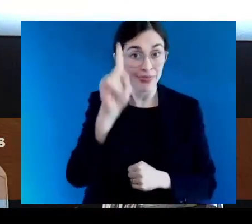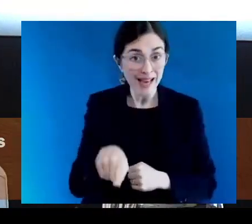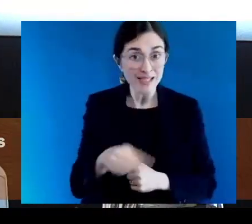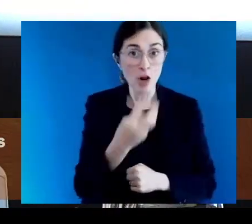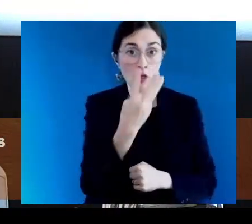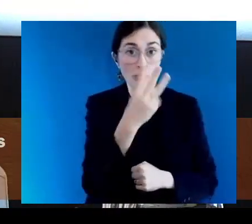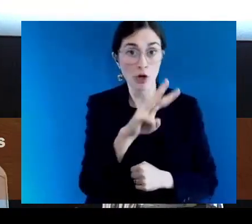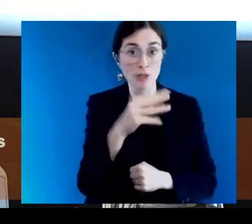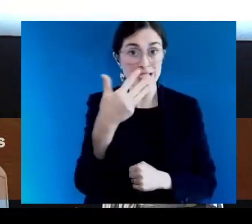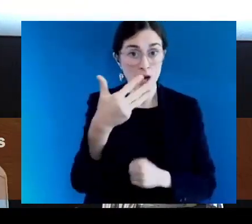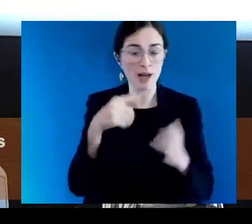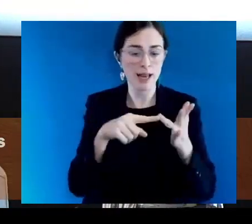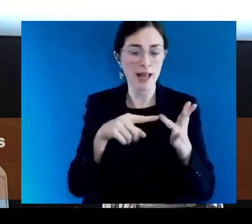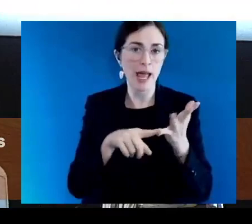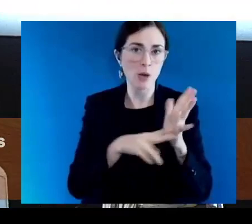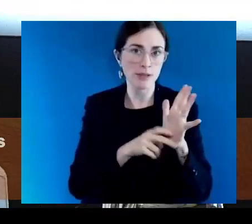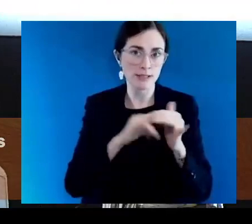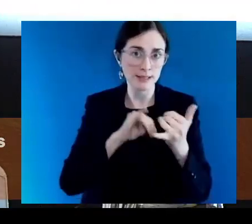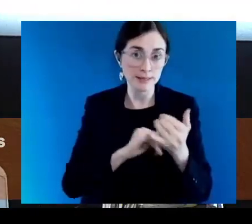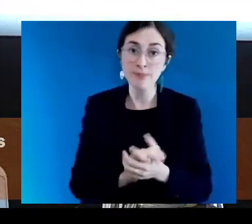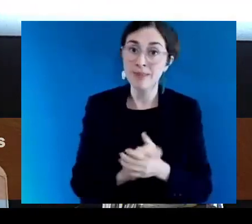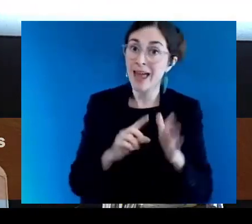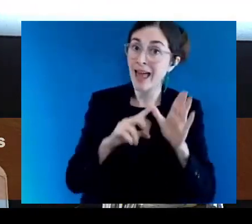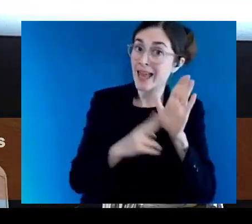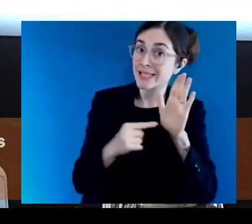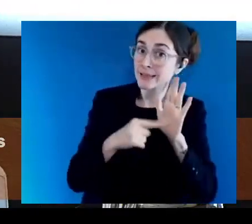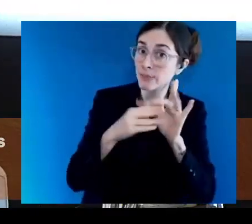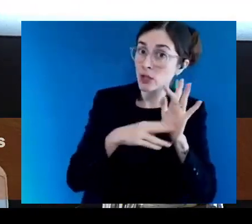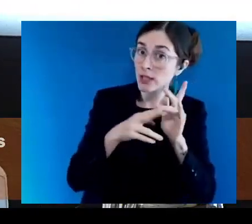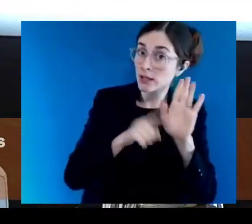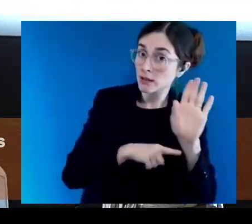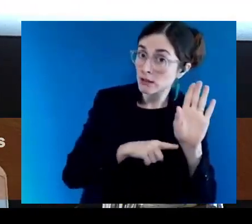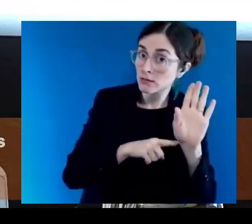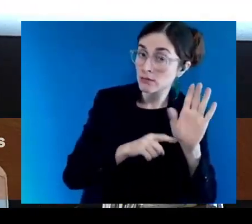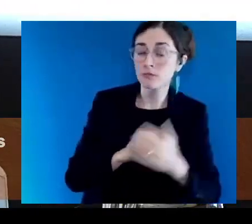71,039 ounces. For antimony?